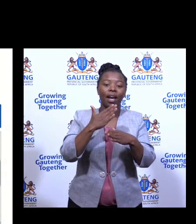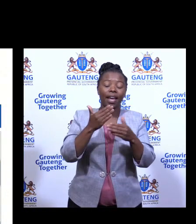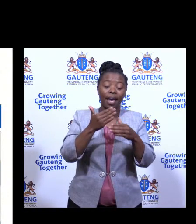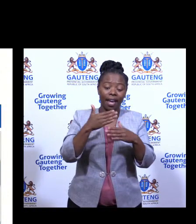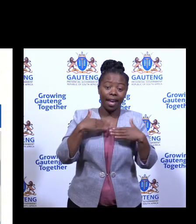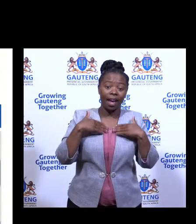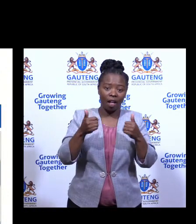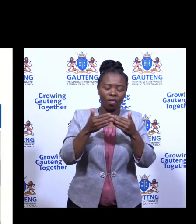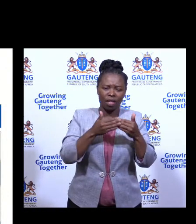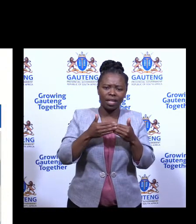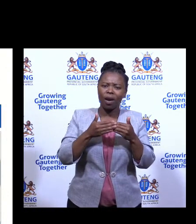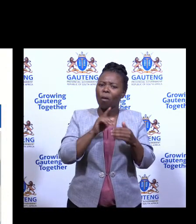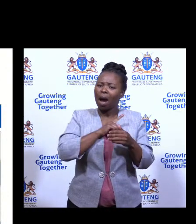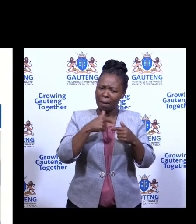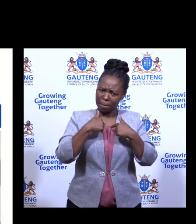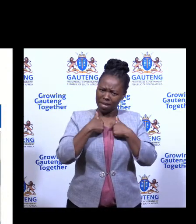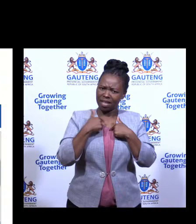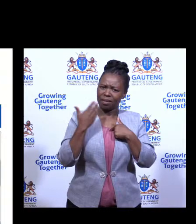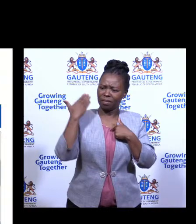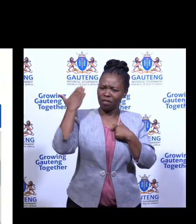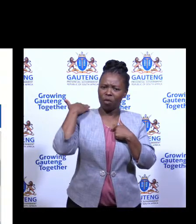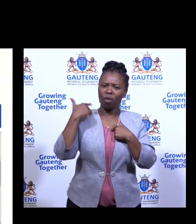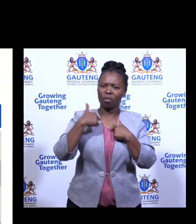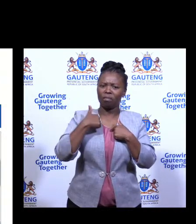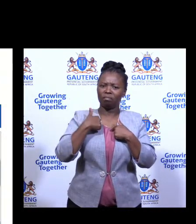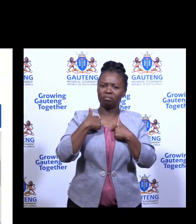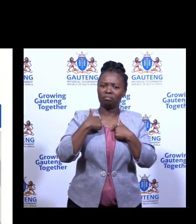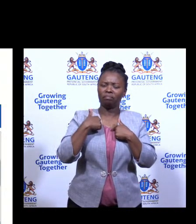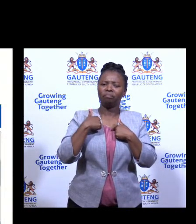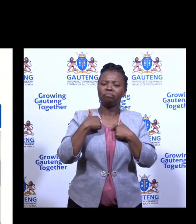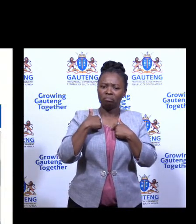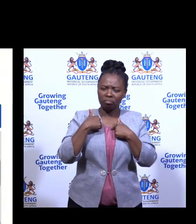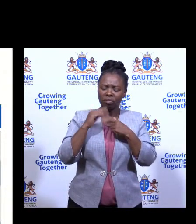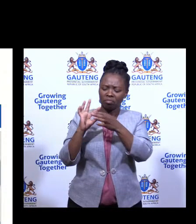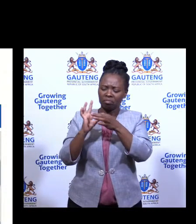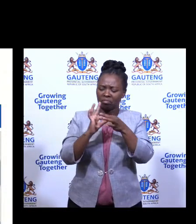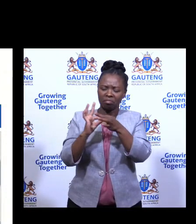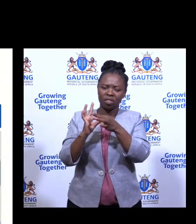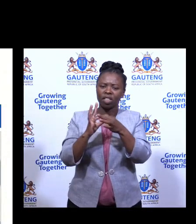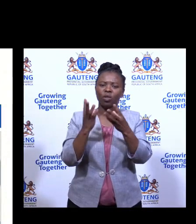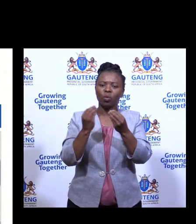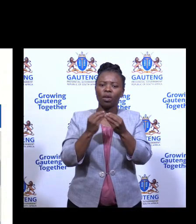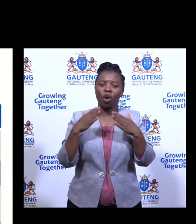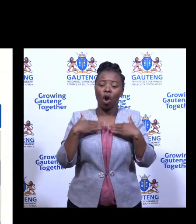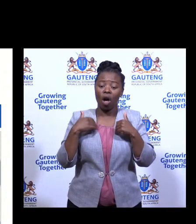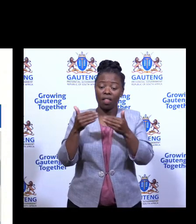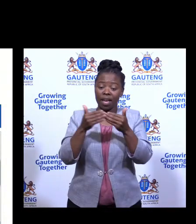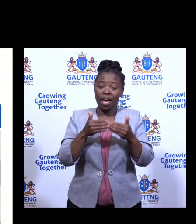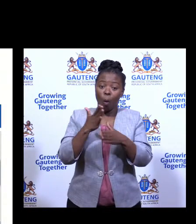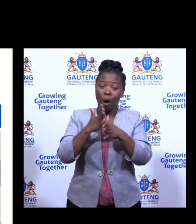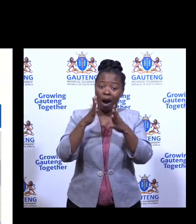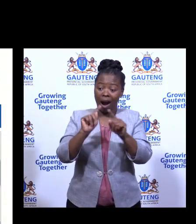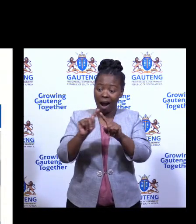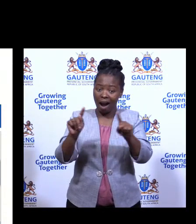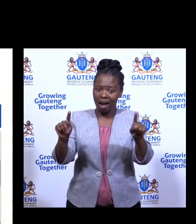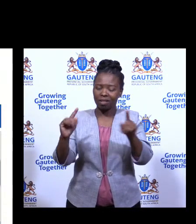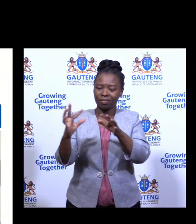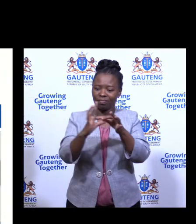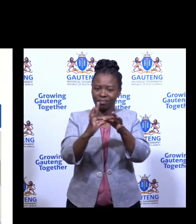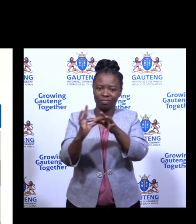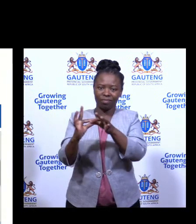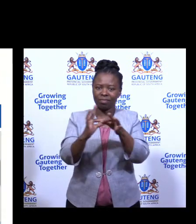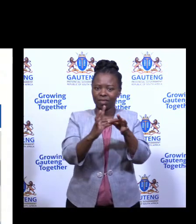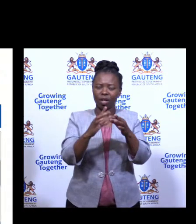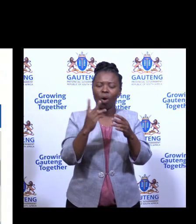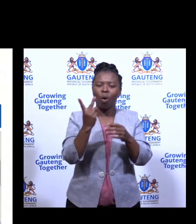was COVID positive, interacting with healthcare workers in my area where I lived, where they were also reporting